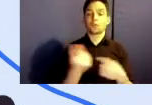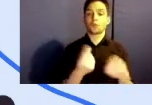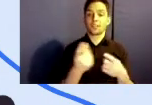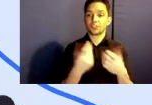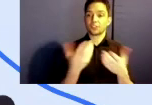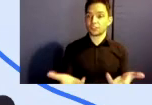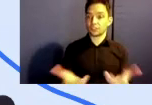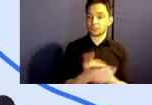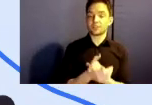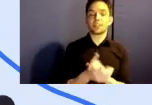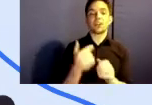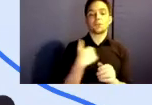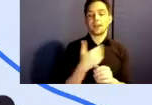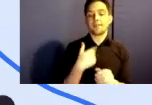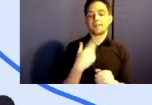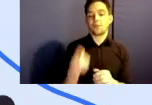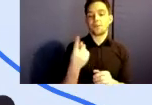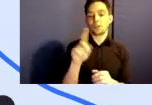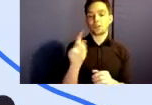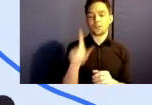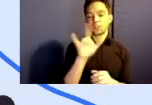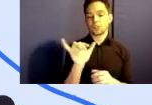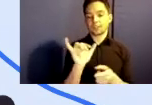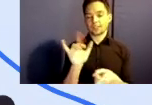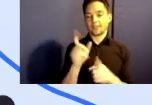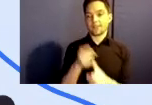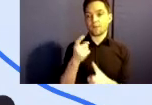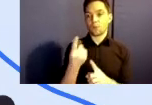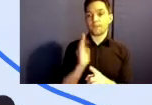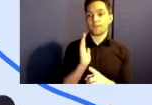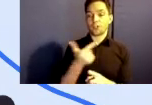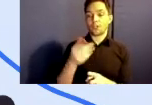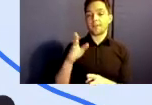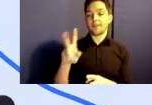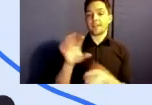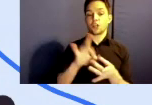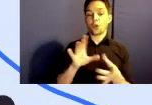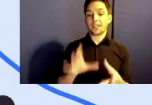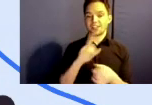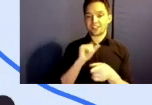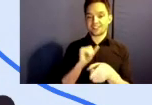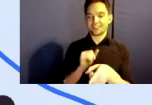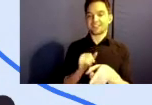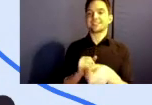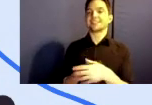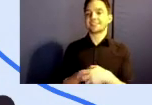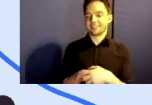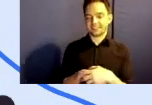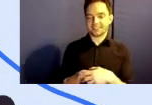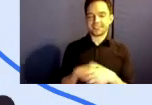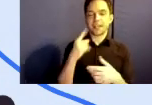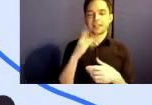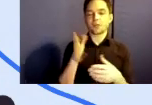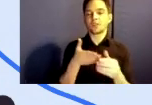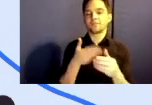do have a question that's come from one of our GBV coordinators, in fact. I think we'll direct this to